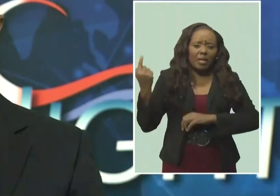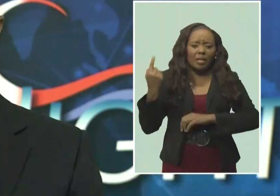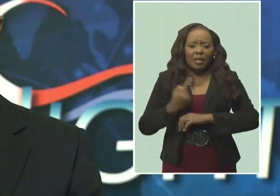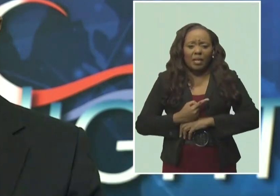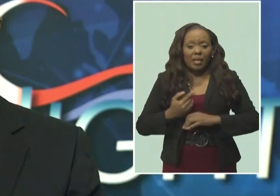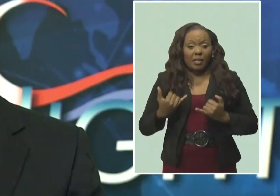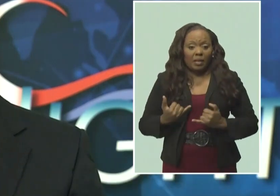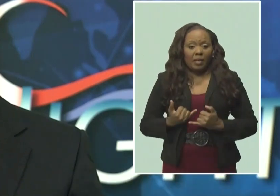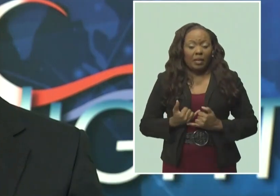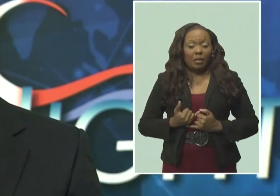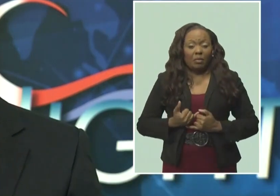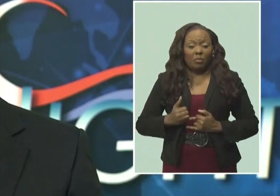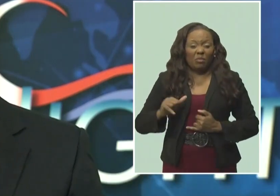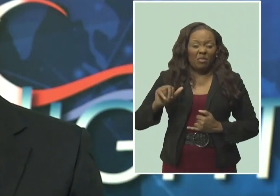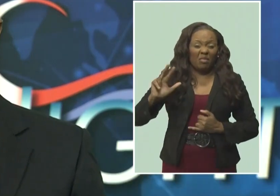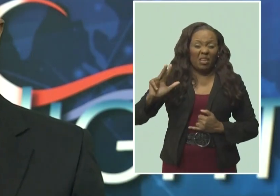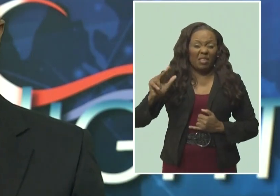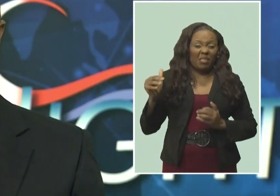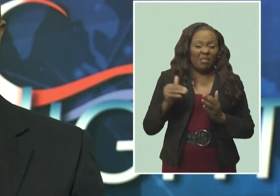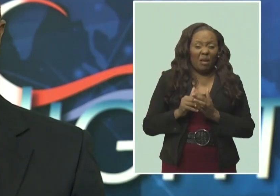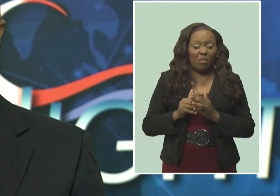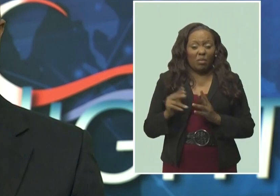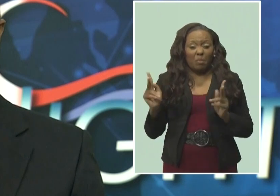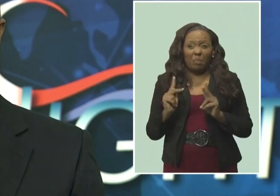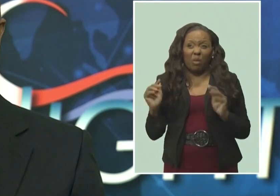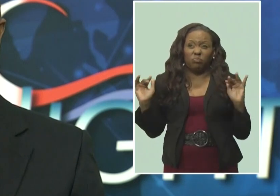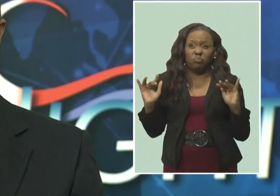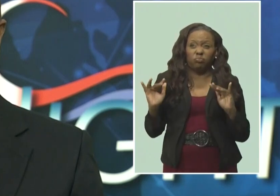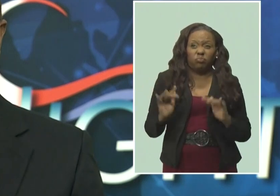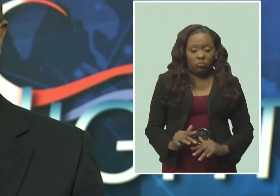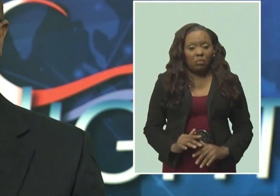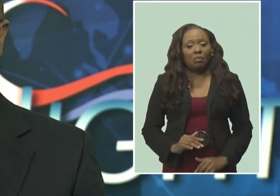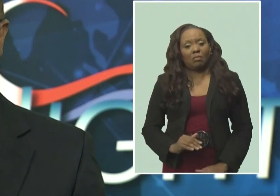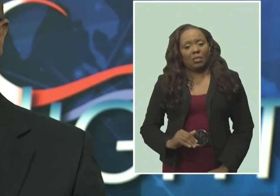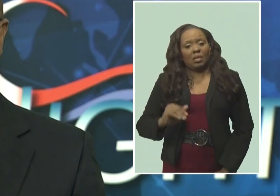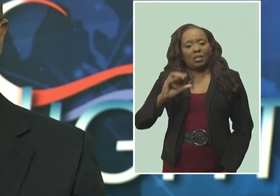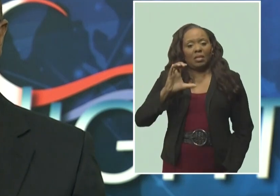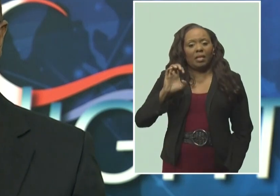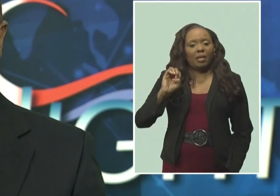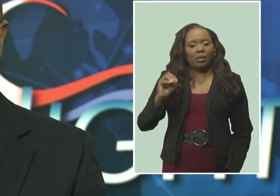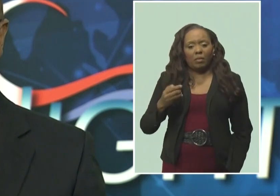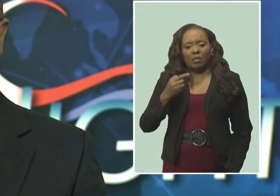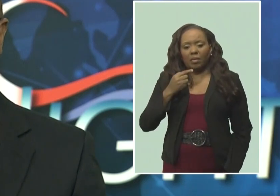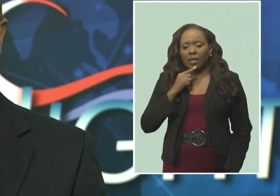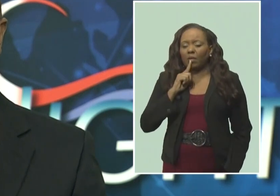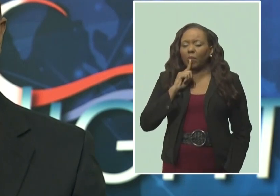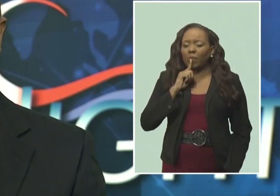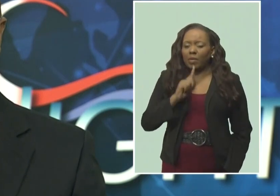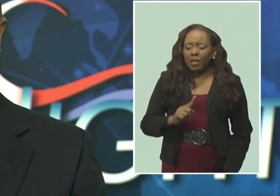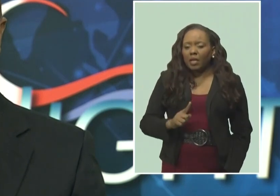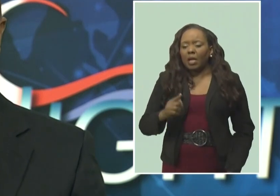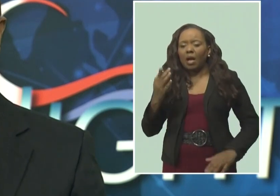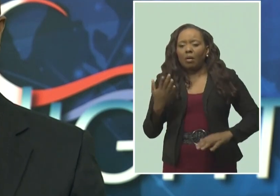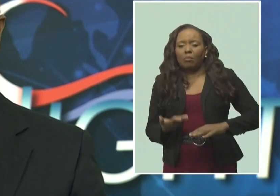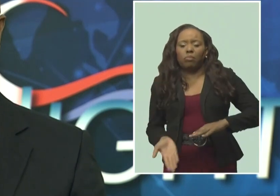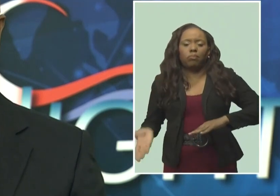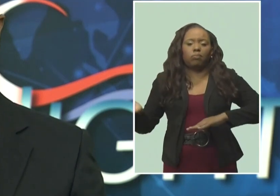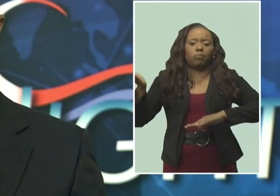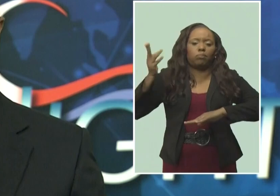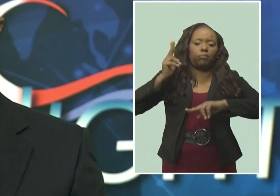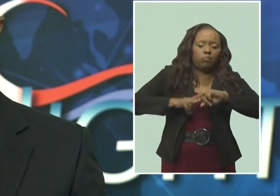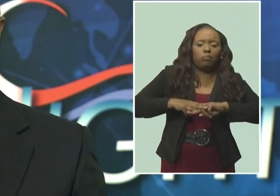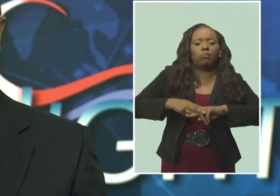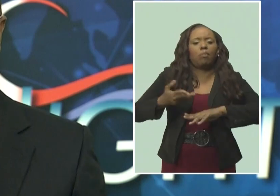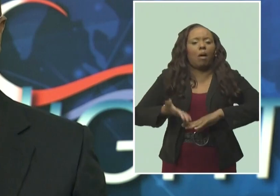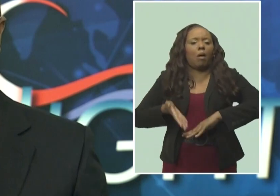about 3,000 visitors. Chief Executive Officer Hadley Bourne says it augurs well for the winter tourist season. Trevor Thorpe